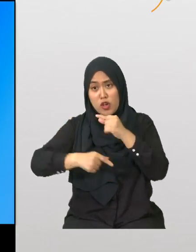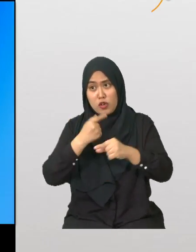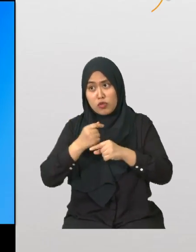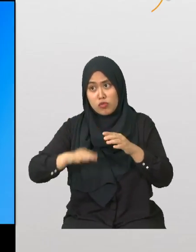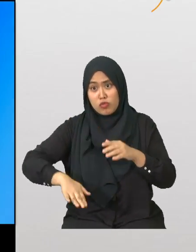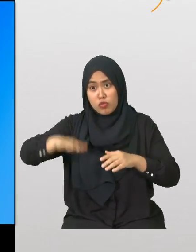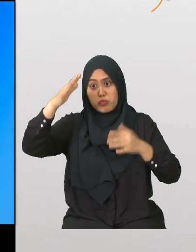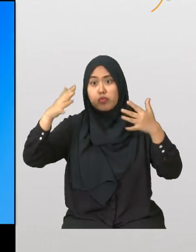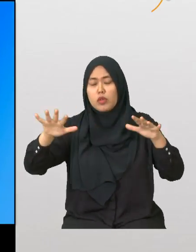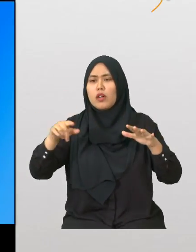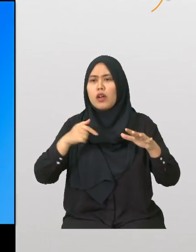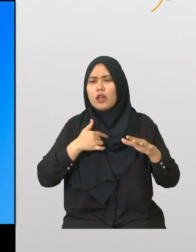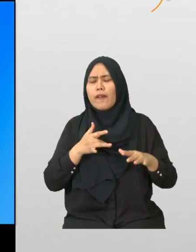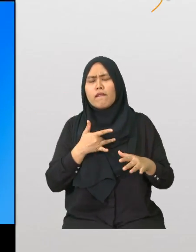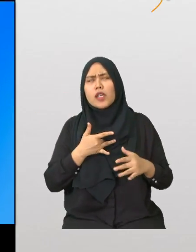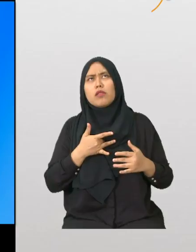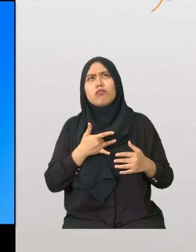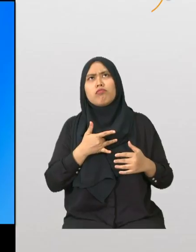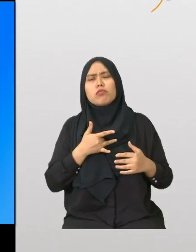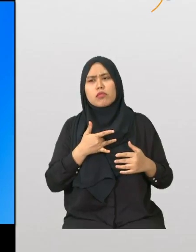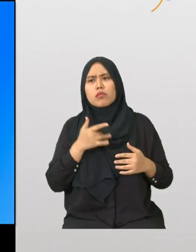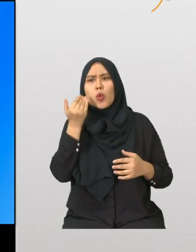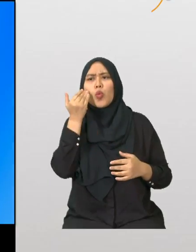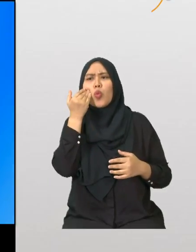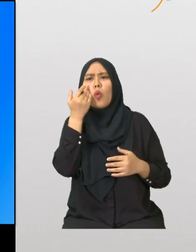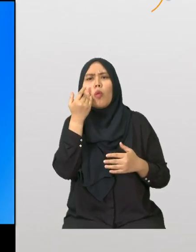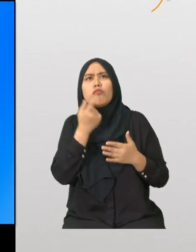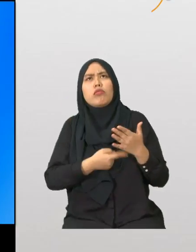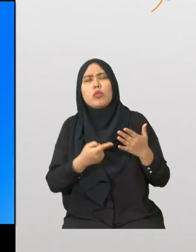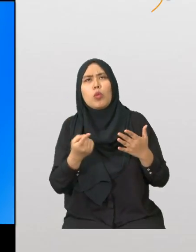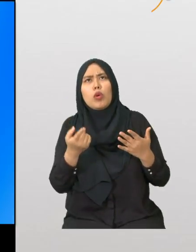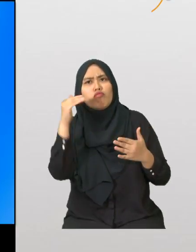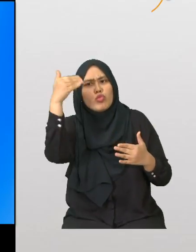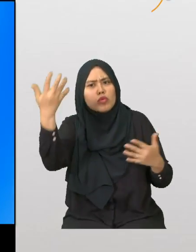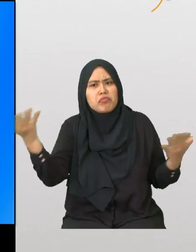understood instinctively what was at stake.